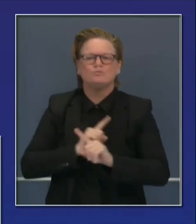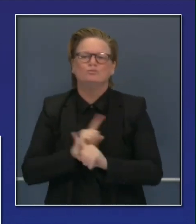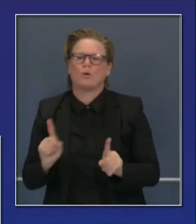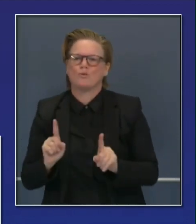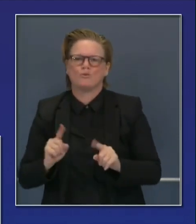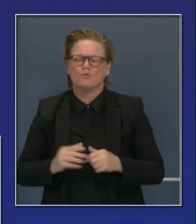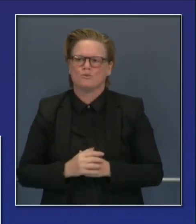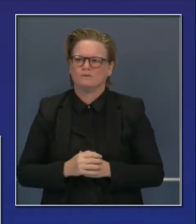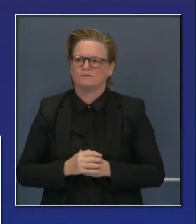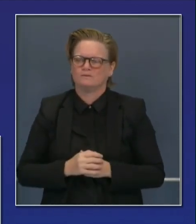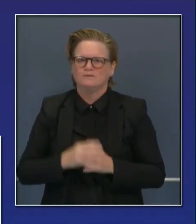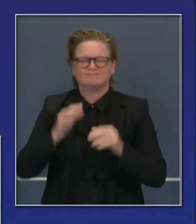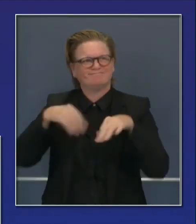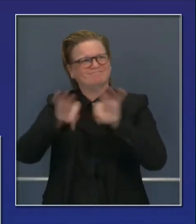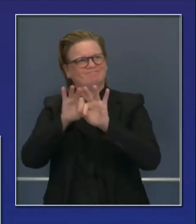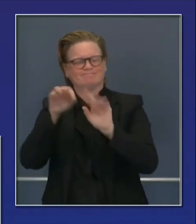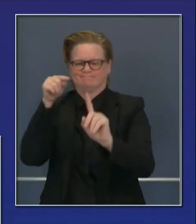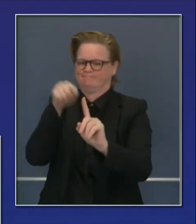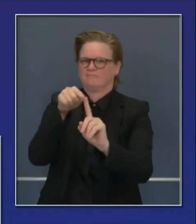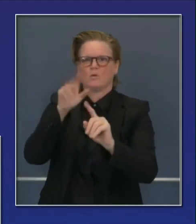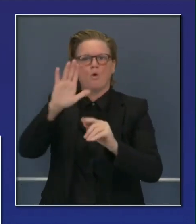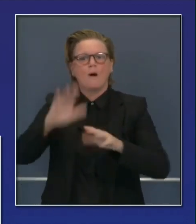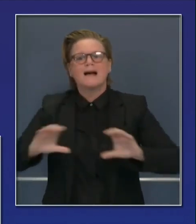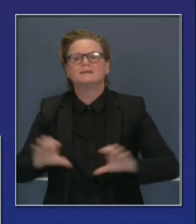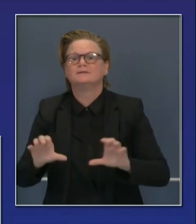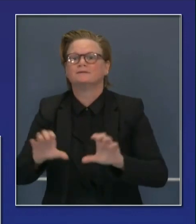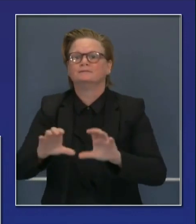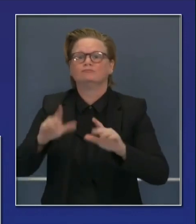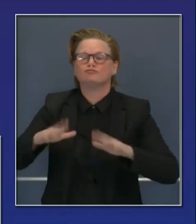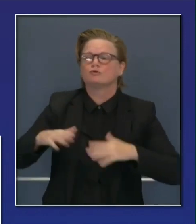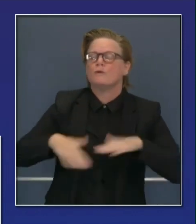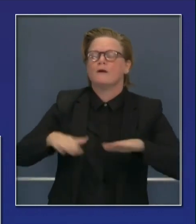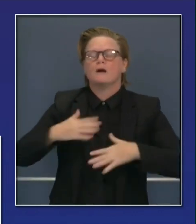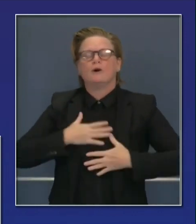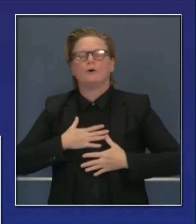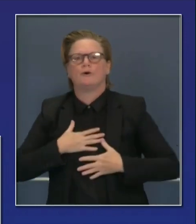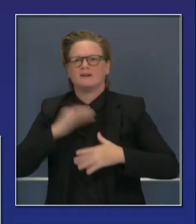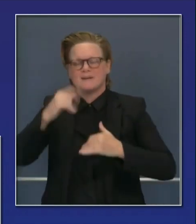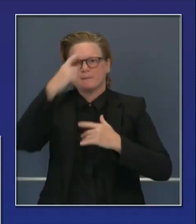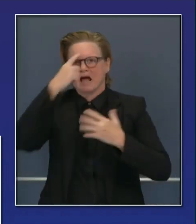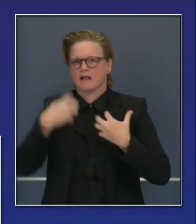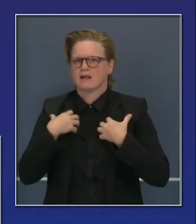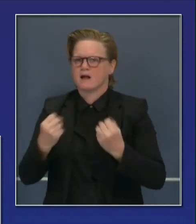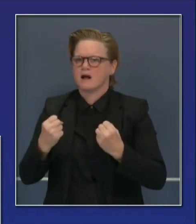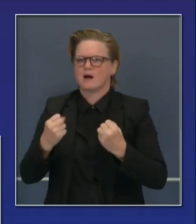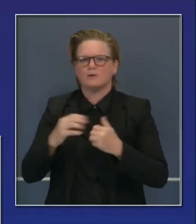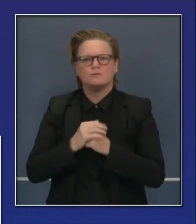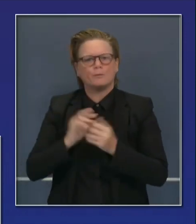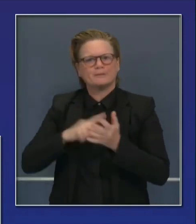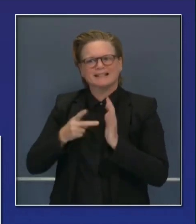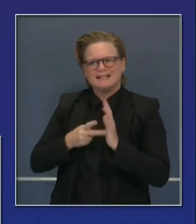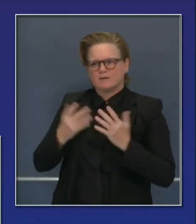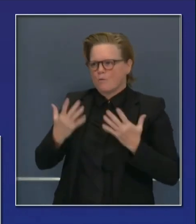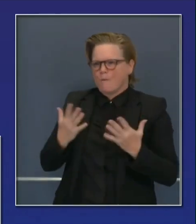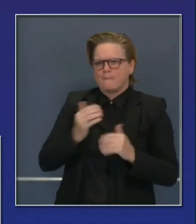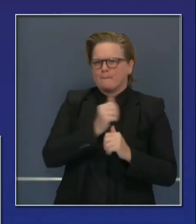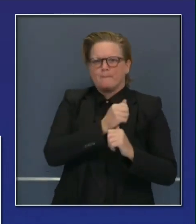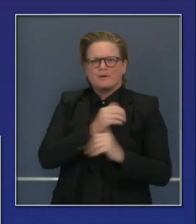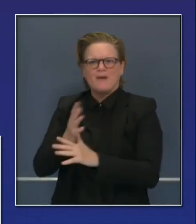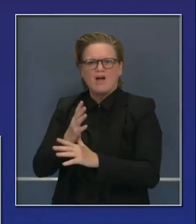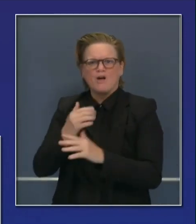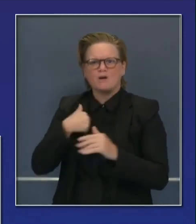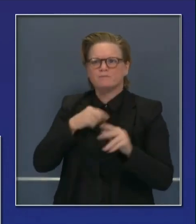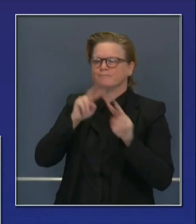and physical health, but also to prepare. And to prepare, we mean prepare our hospitals, to prepare